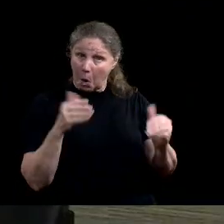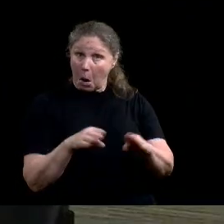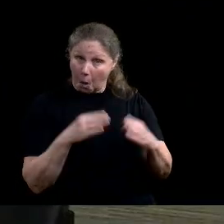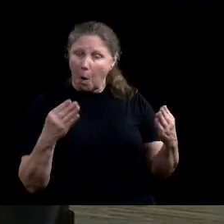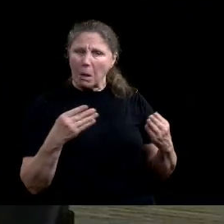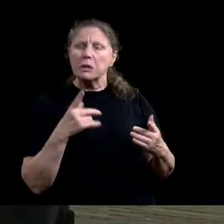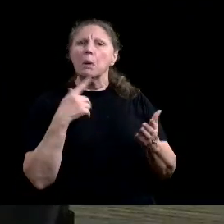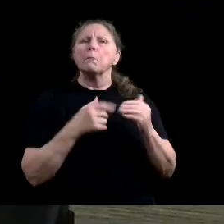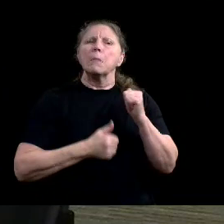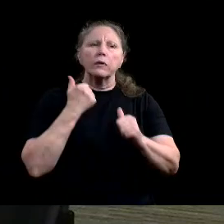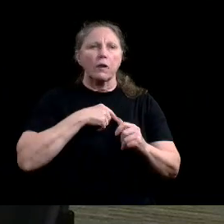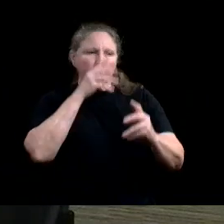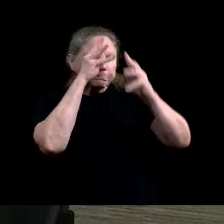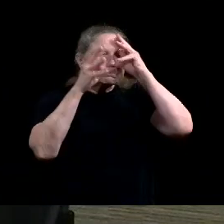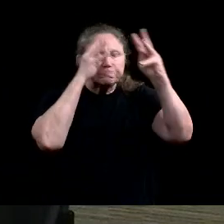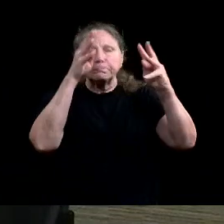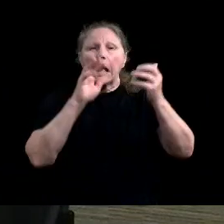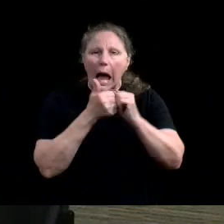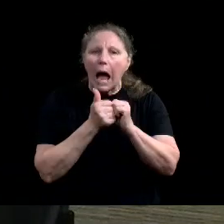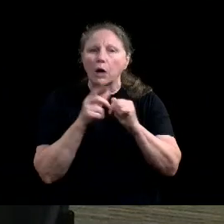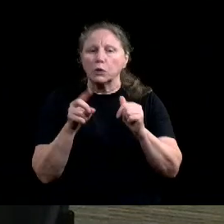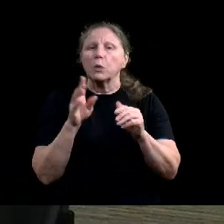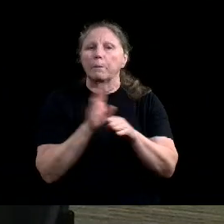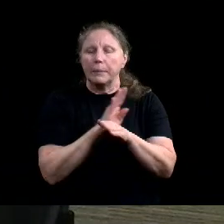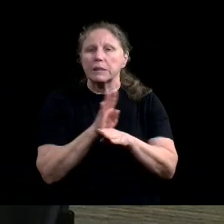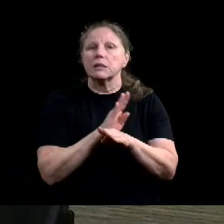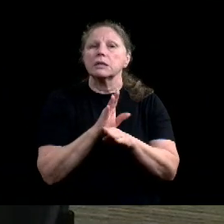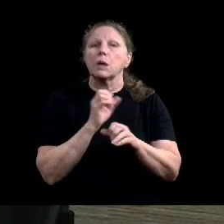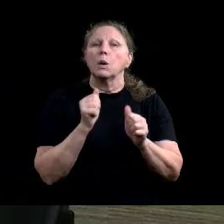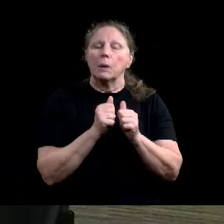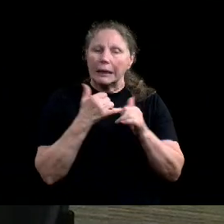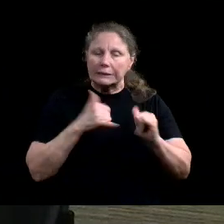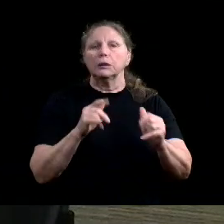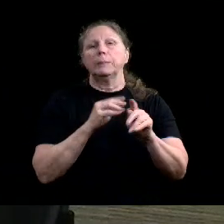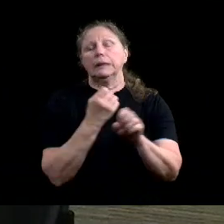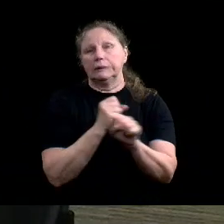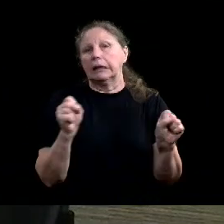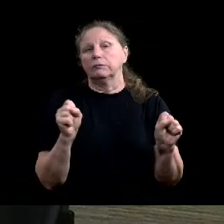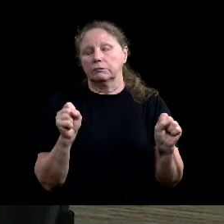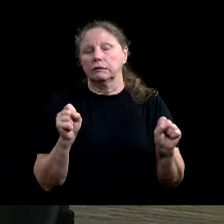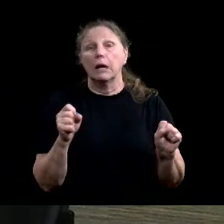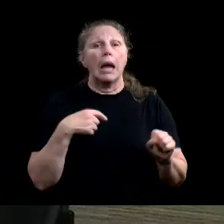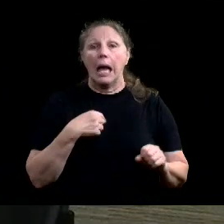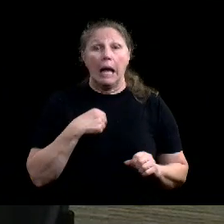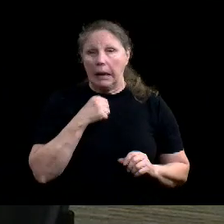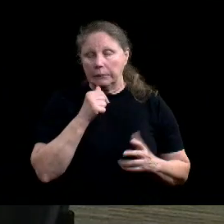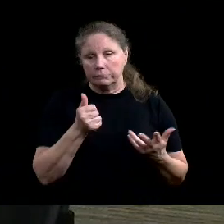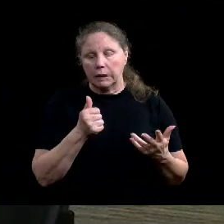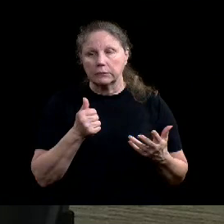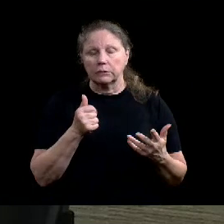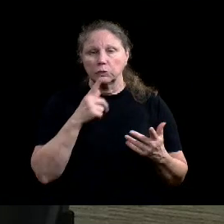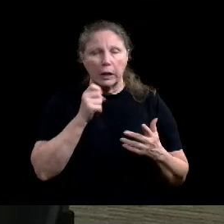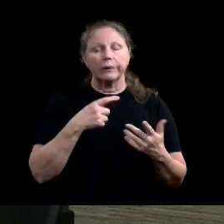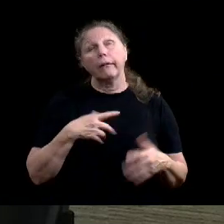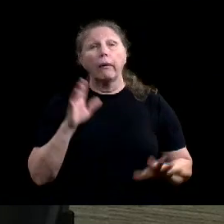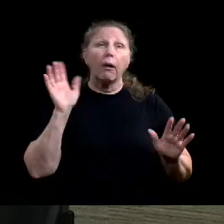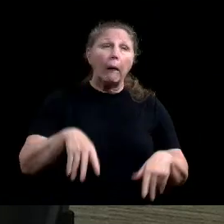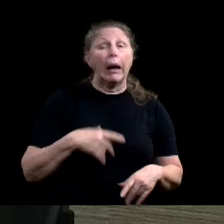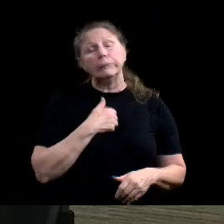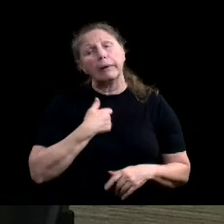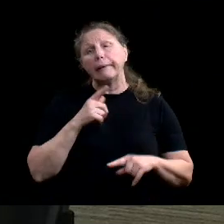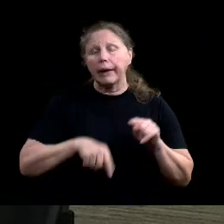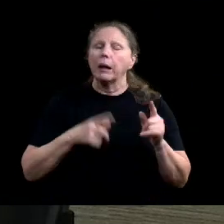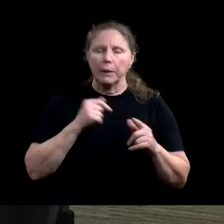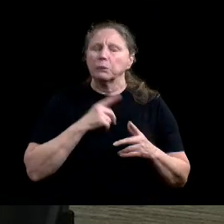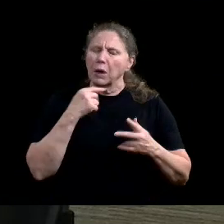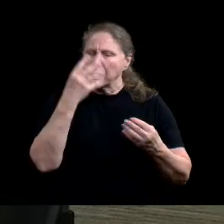heard anything about any possible protests or anything like that. This next question is kind of centering, I think, around tourism, as it may be. What